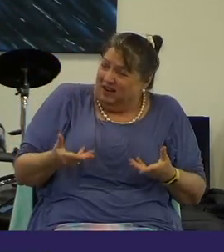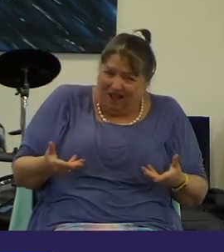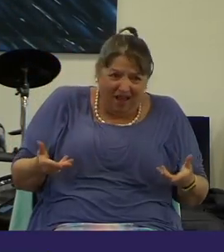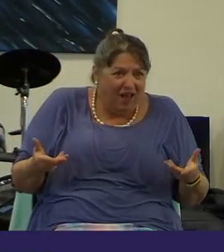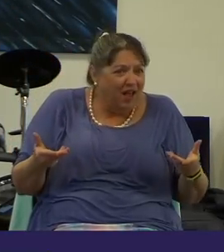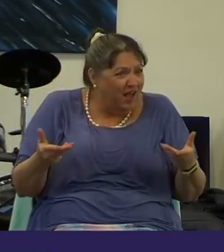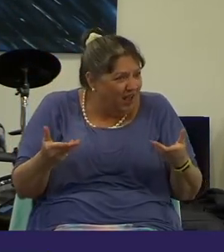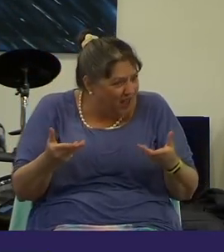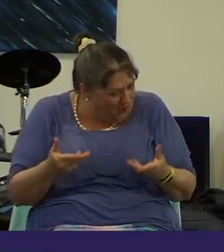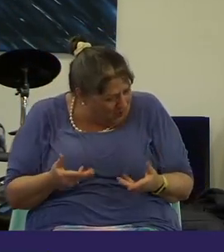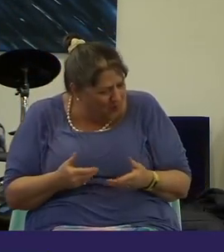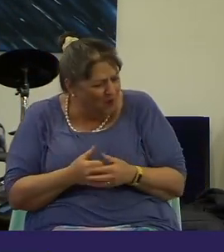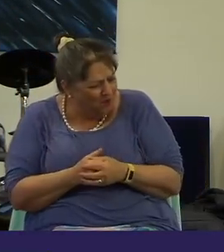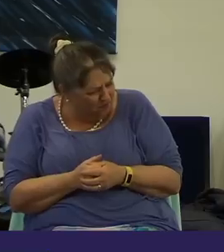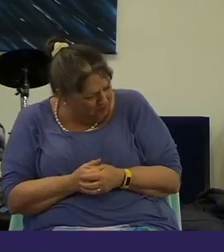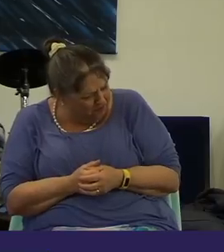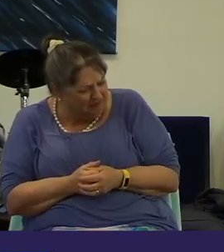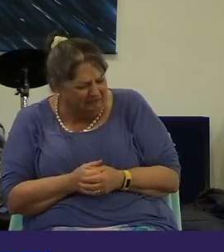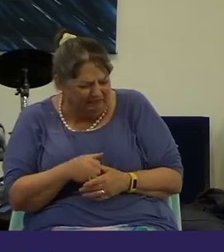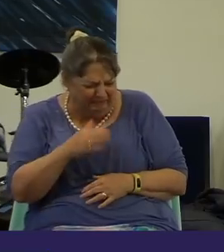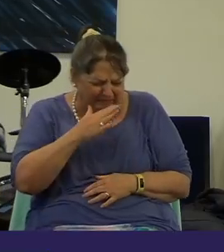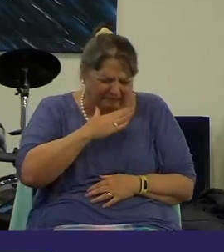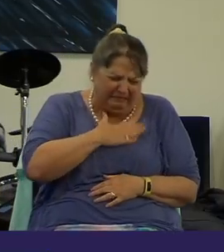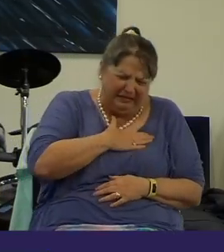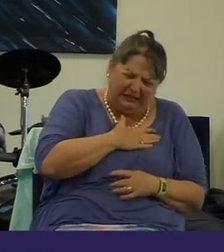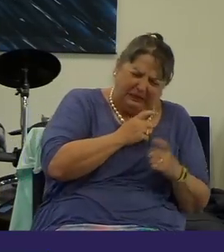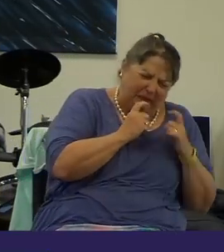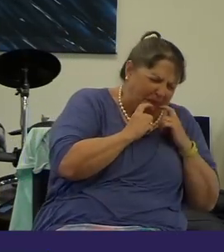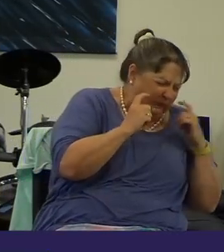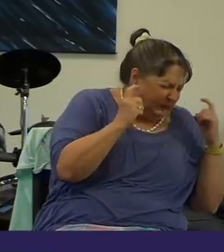heaven down.